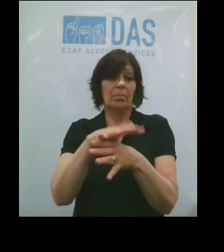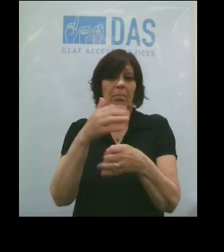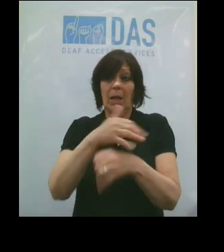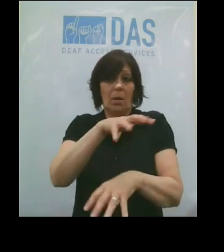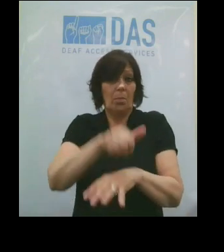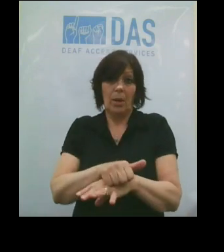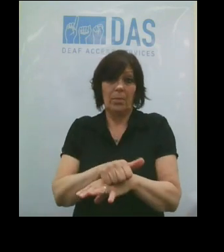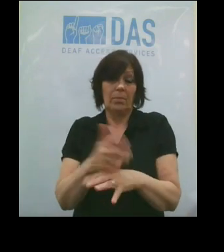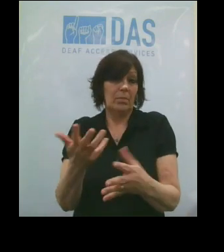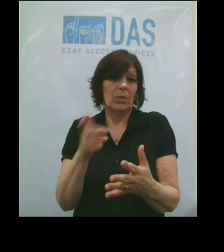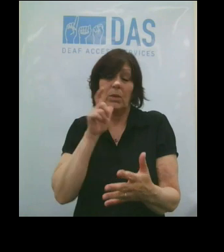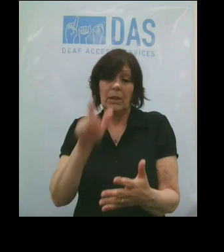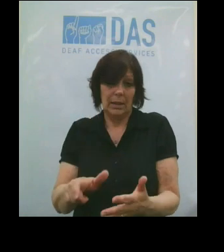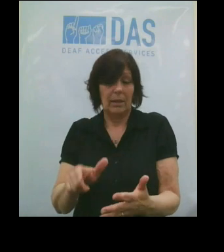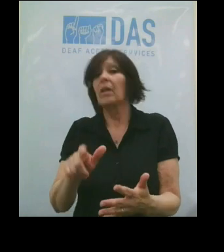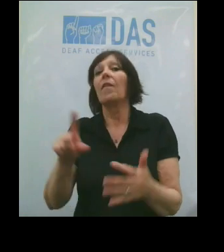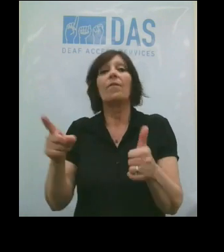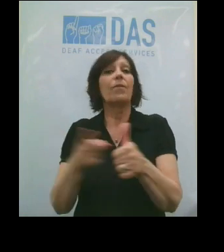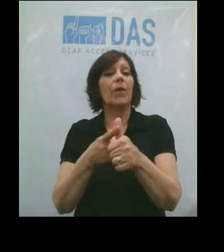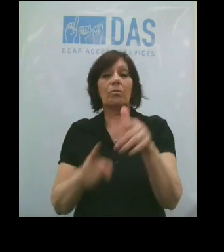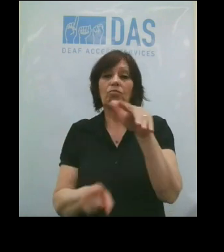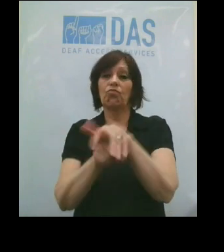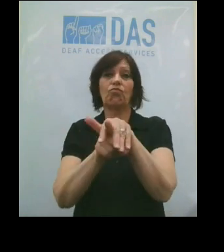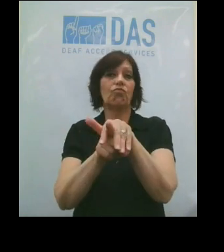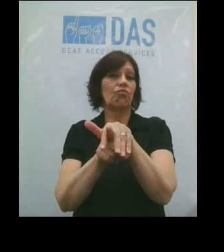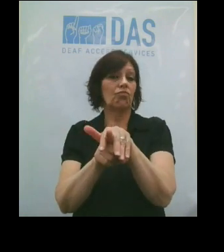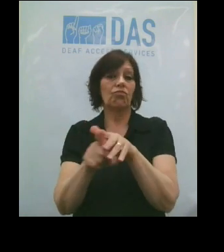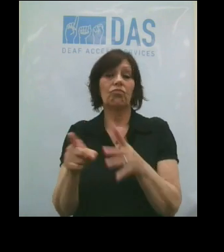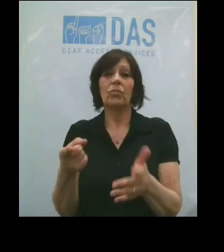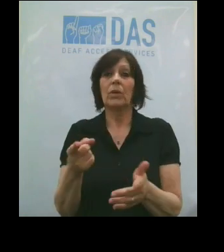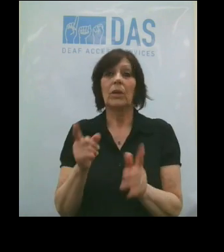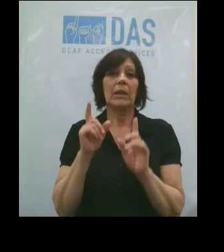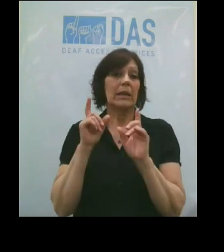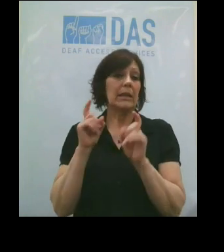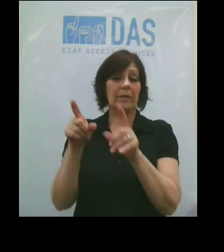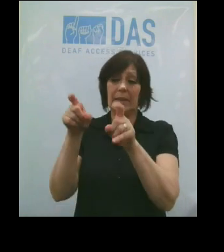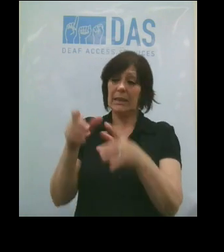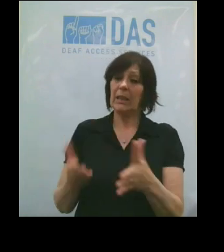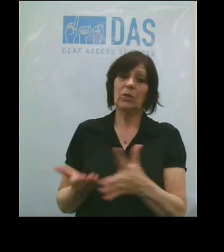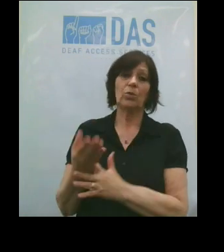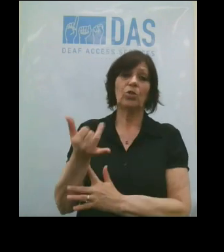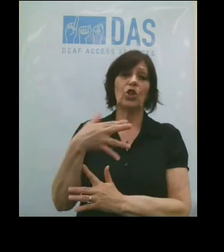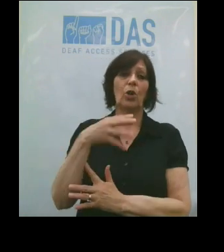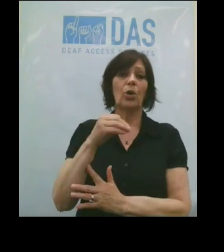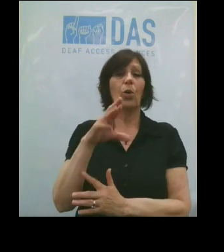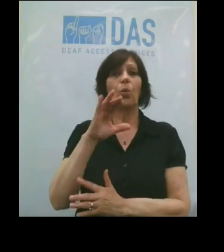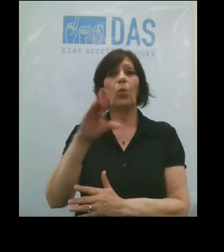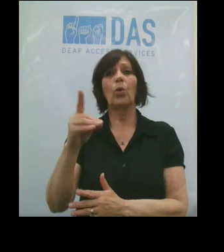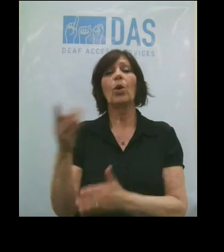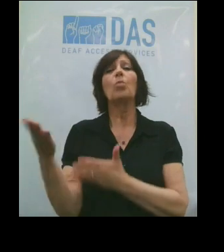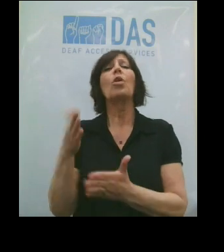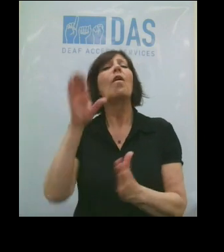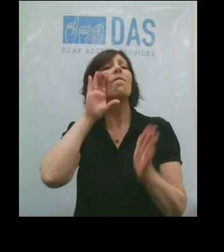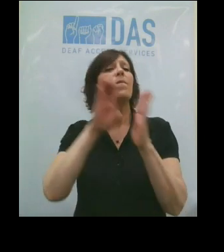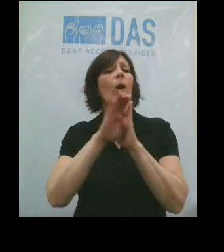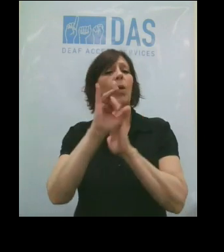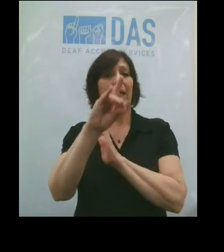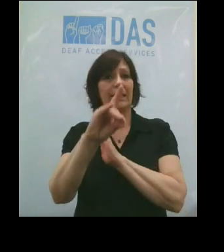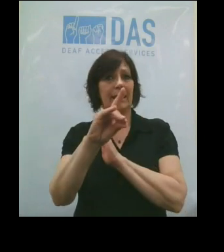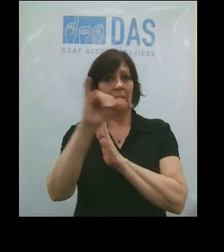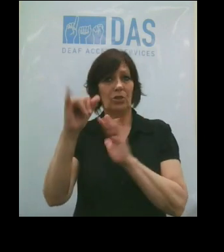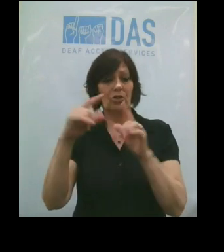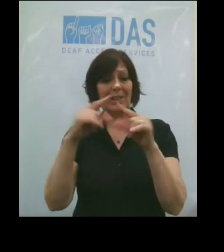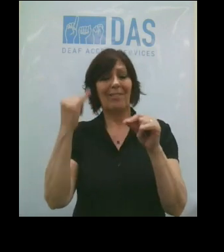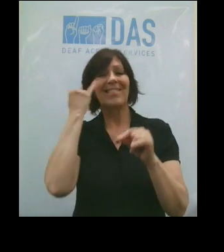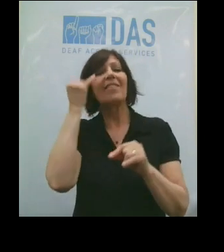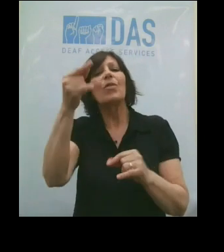It's first come, first serve. Tests, though, are administered at the provider's discretion through Jericho Road. Bring a photo ID and insurance card with you